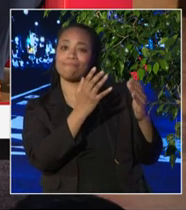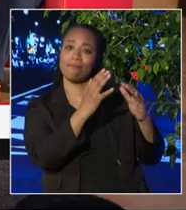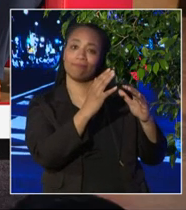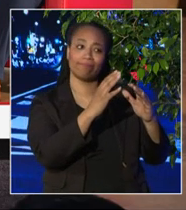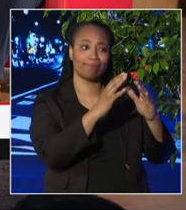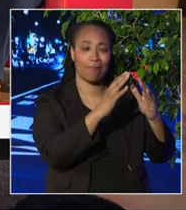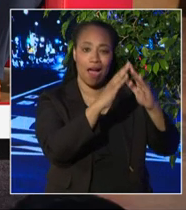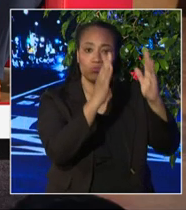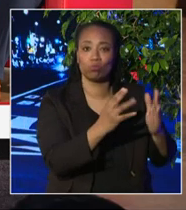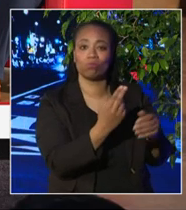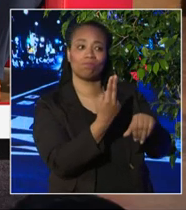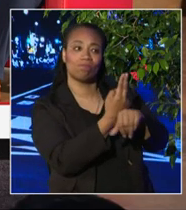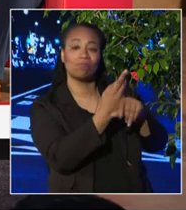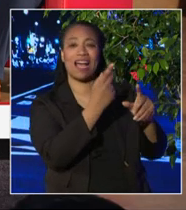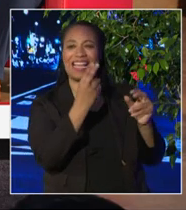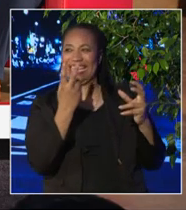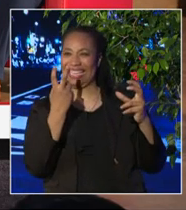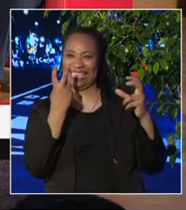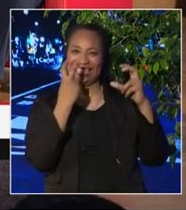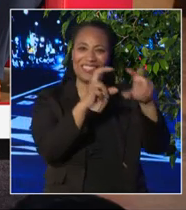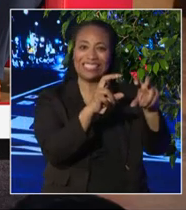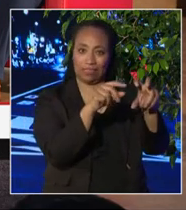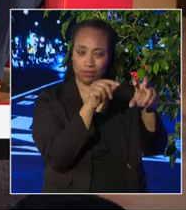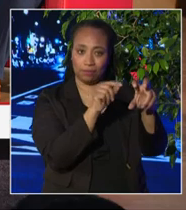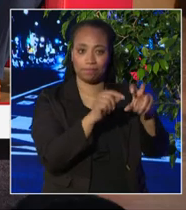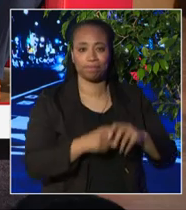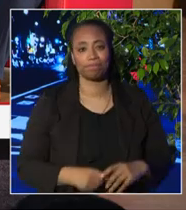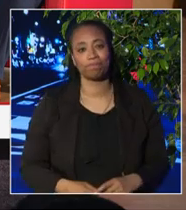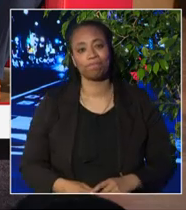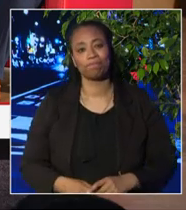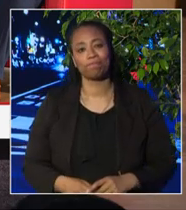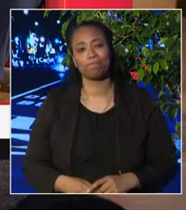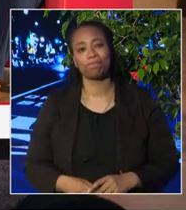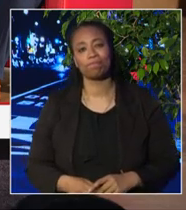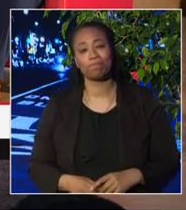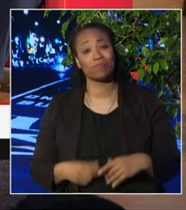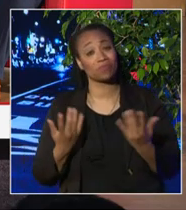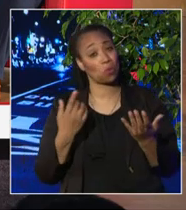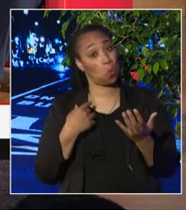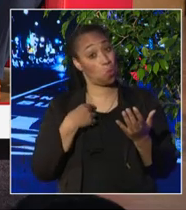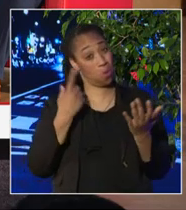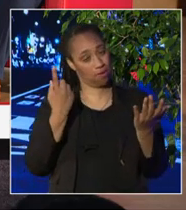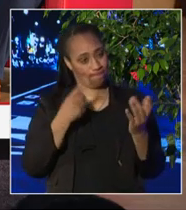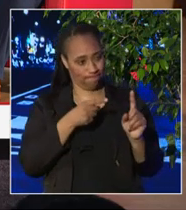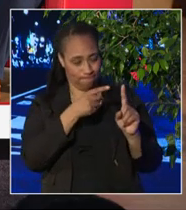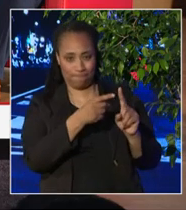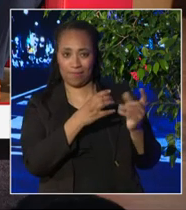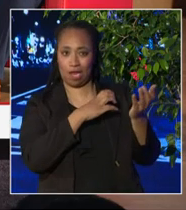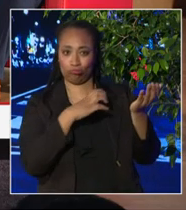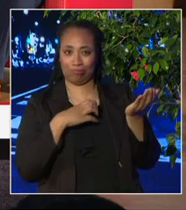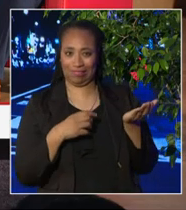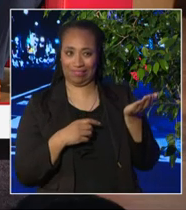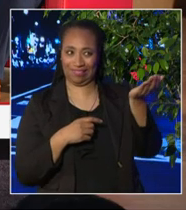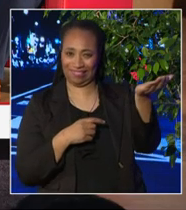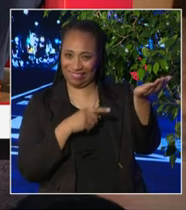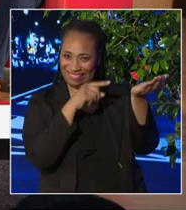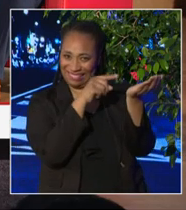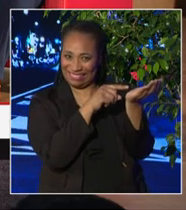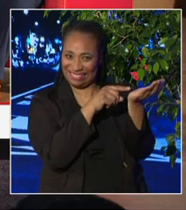And we're really asking the council to urgently consider my proposals for